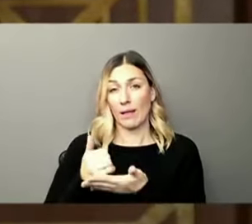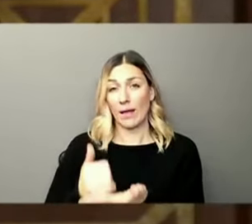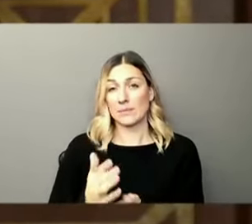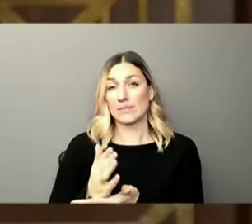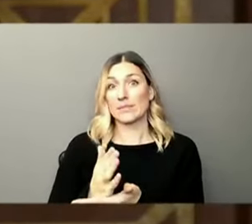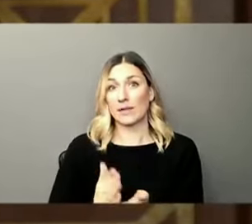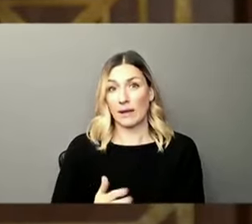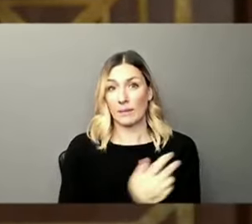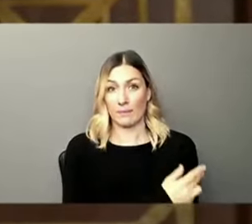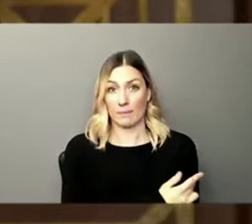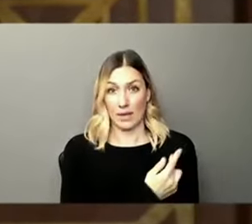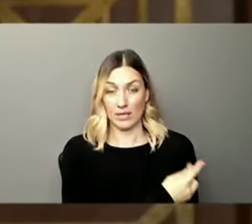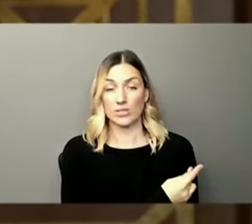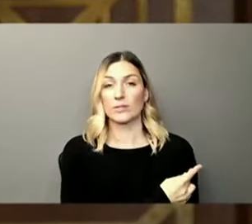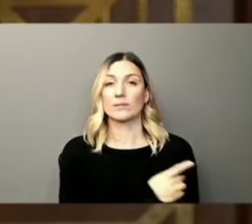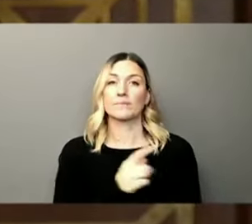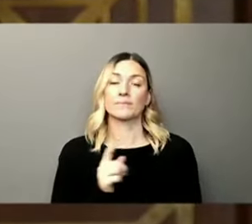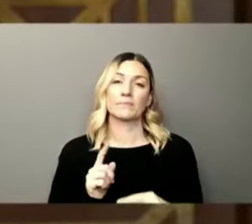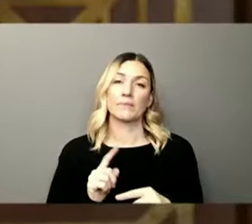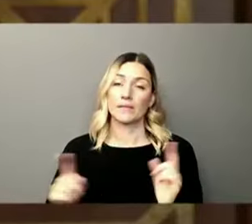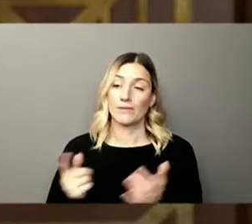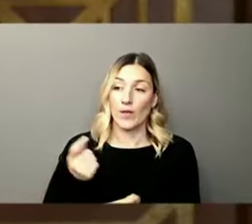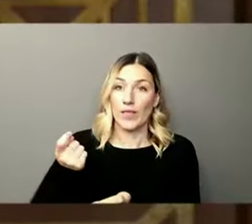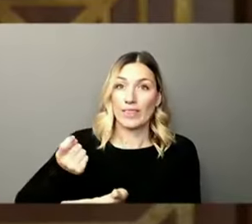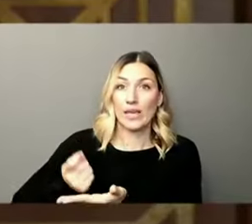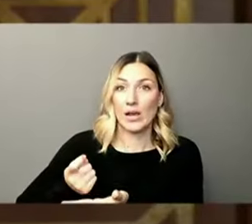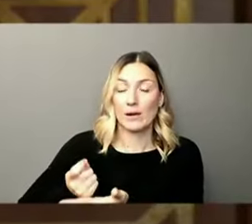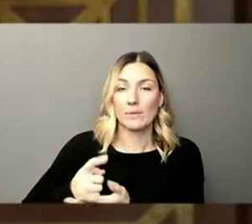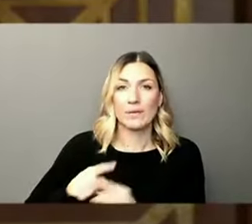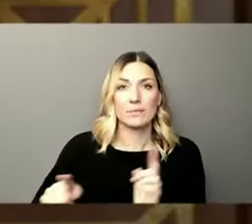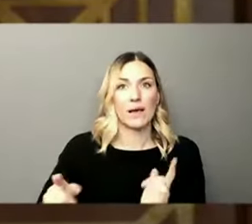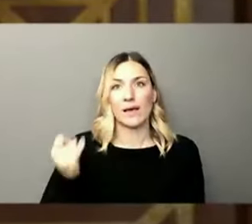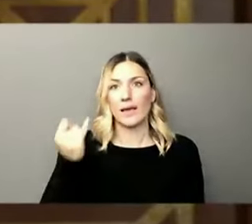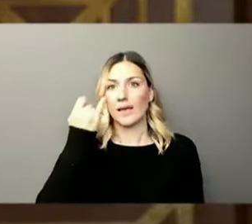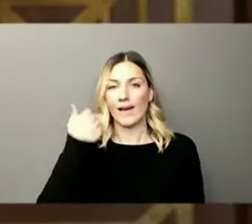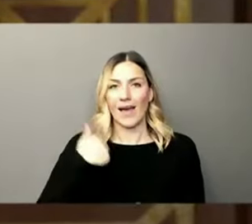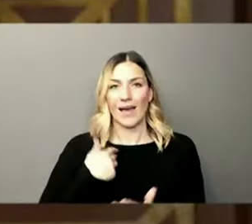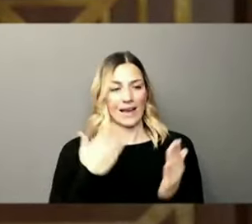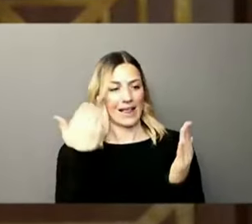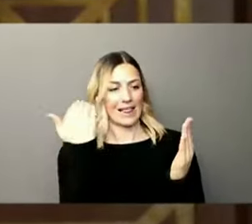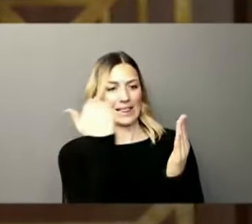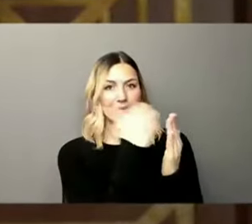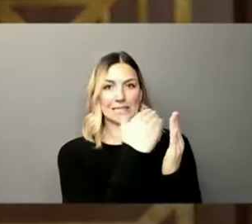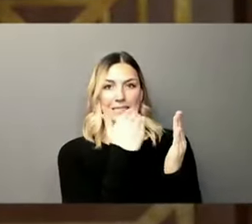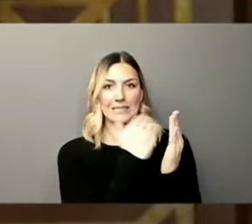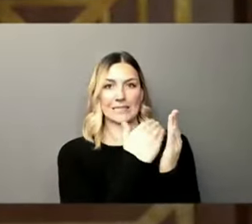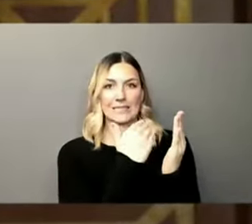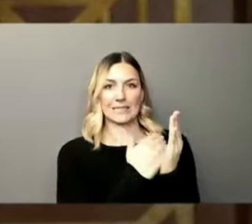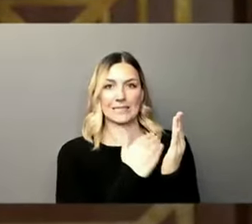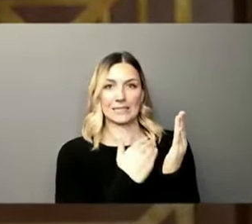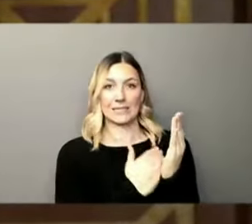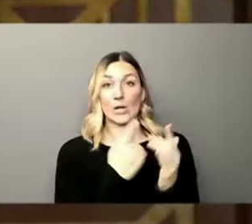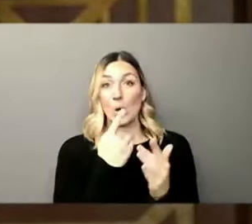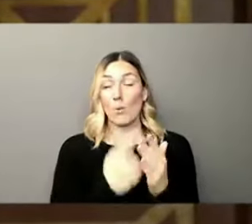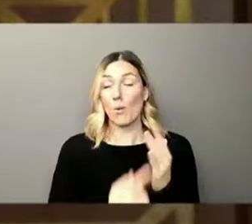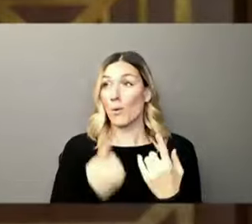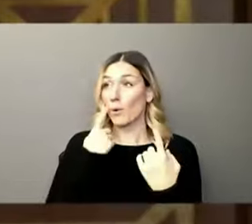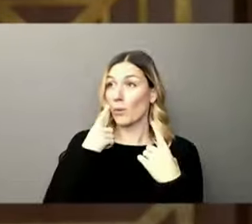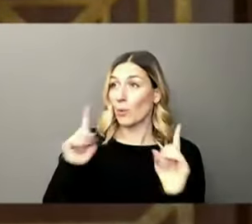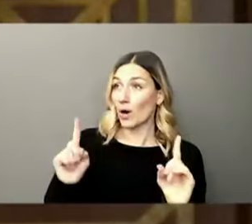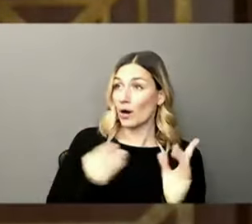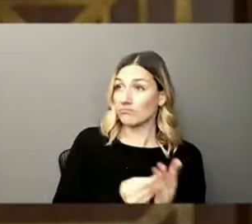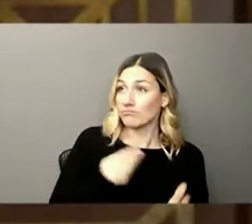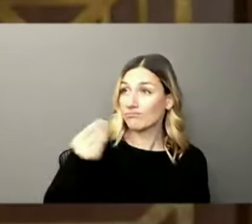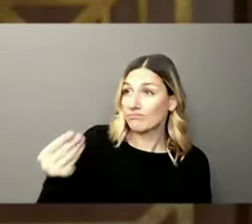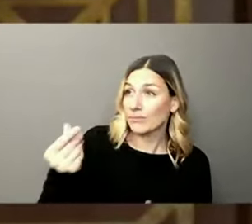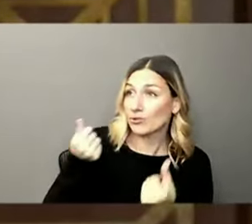there's some different therapies that help patients. But if I had a list of what's going to work, try this, then I would go down and